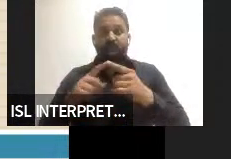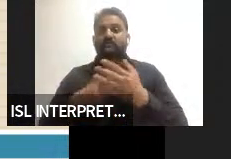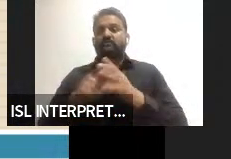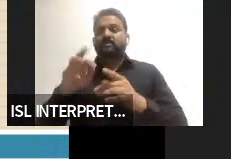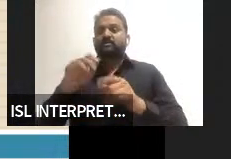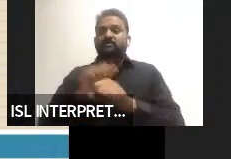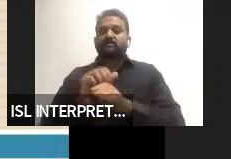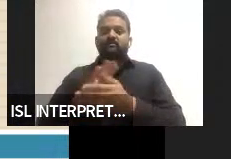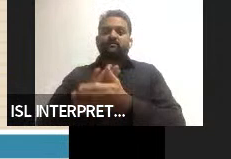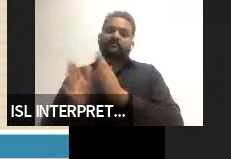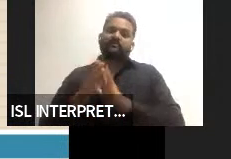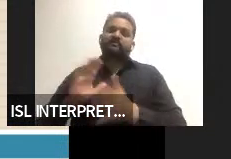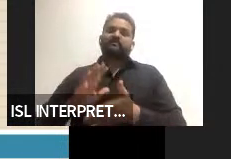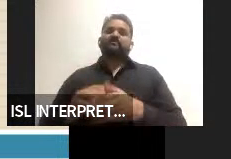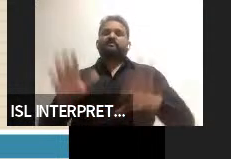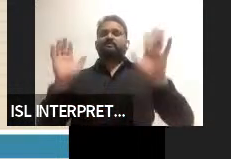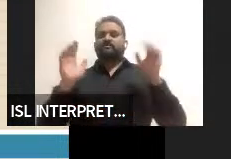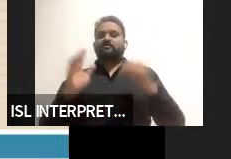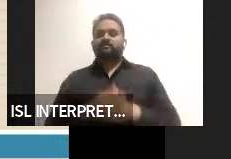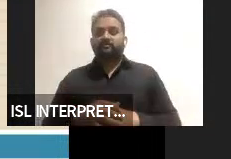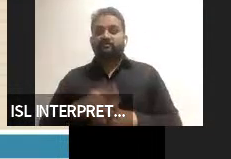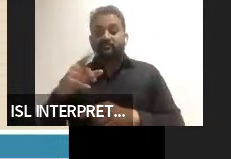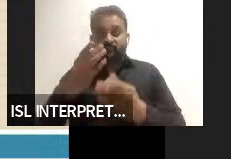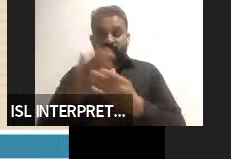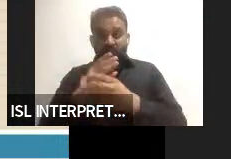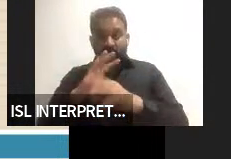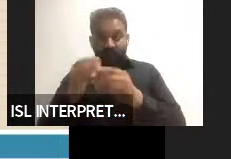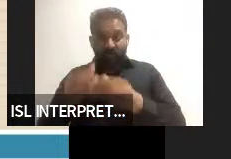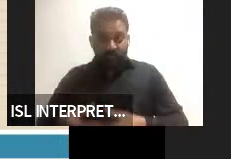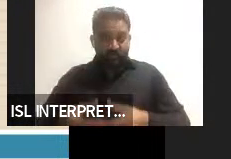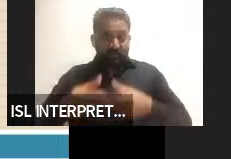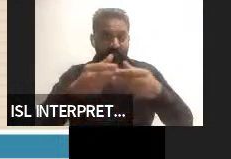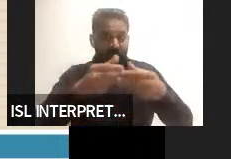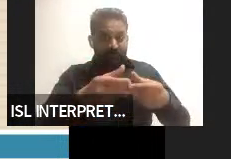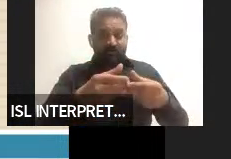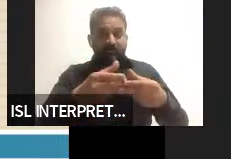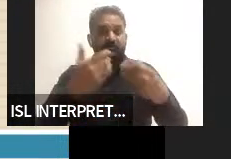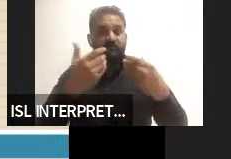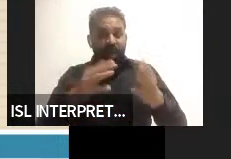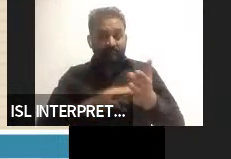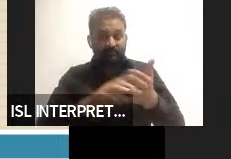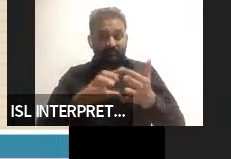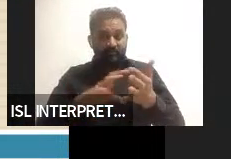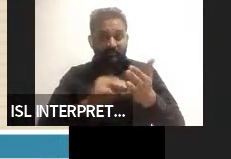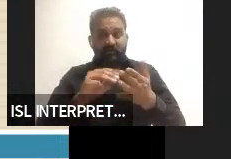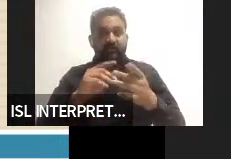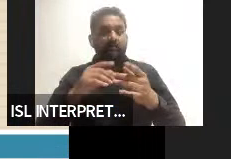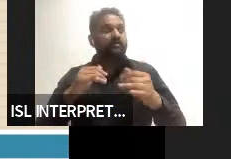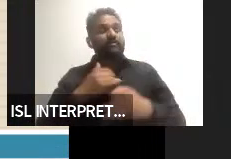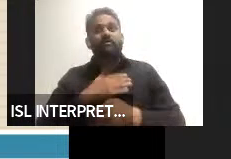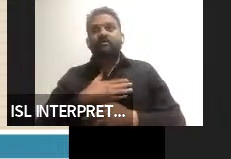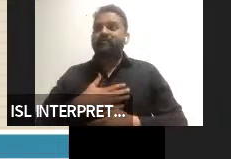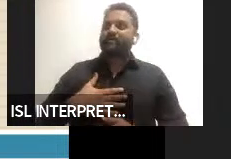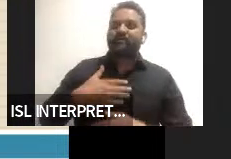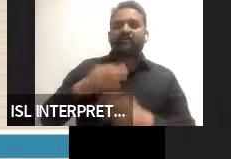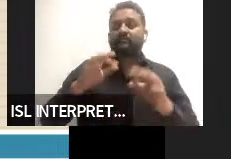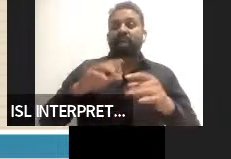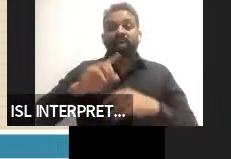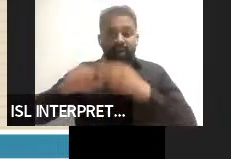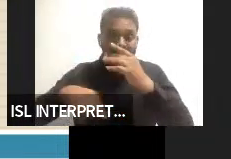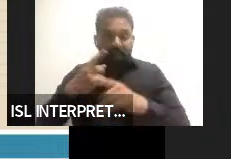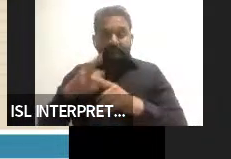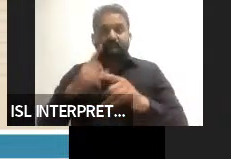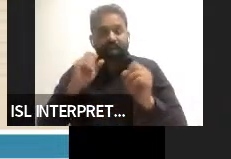finished. The moment you finish submission of your claimant memo, after celebration, from the next day, you have to